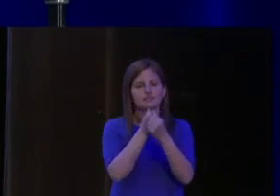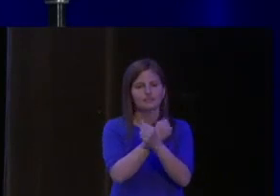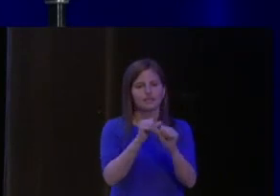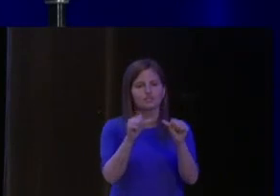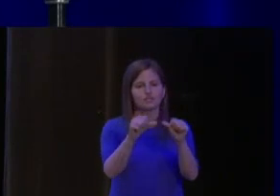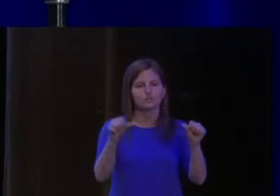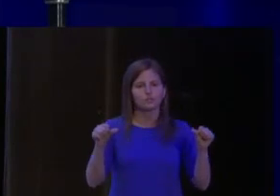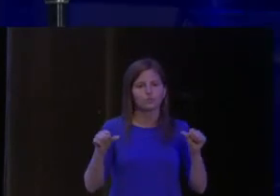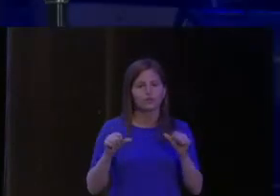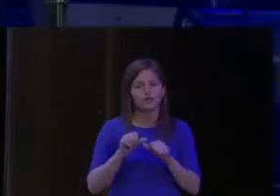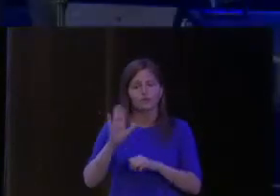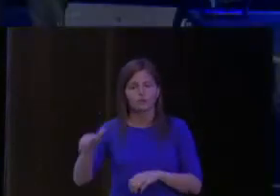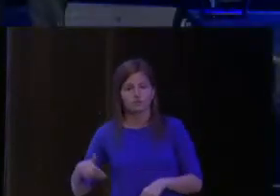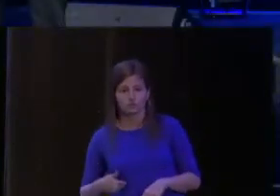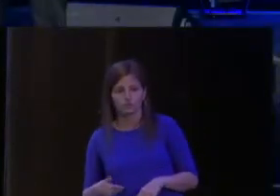Sanctuary Of your soul.